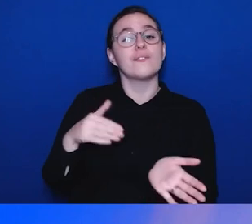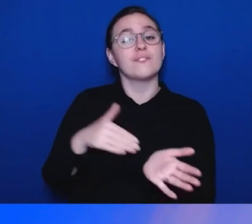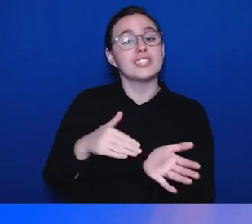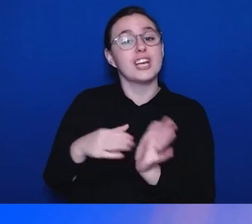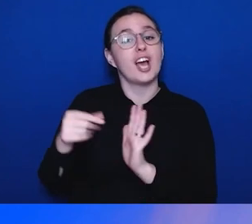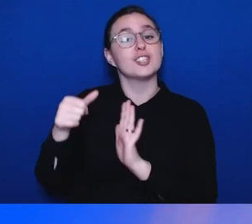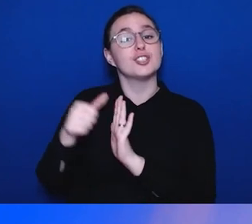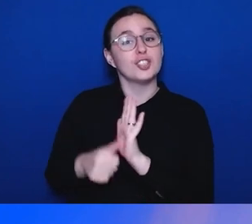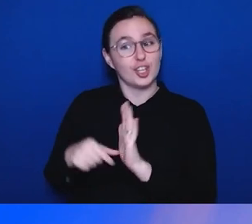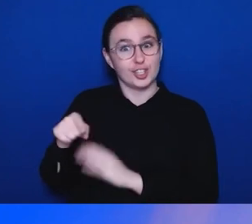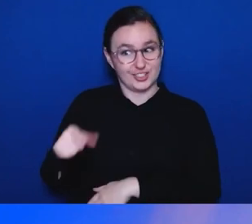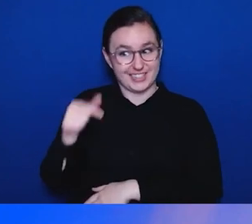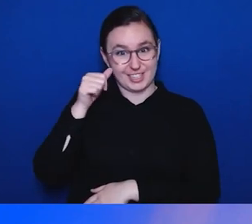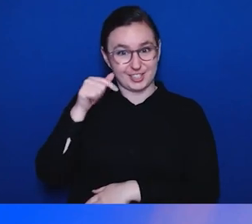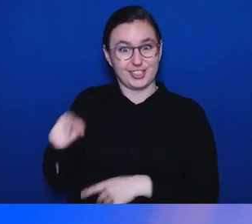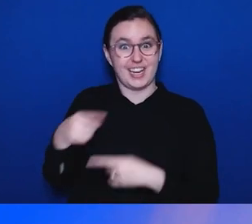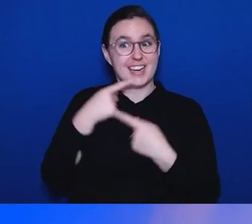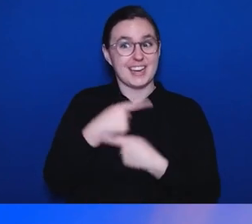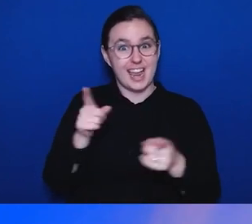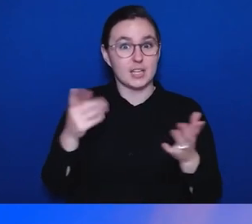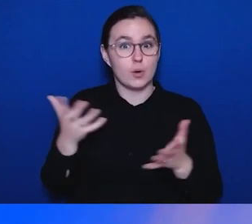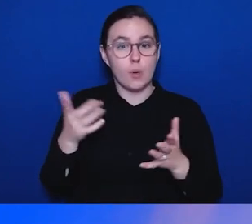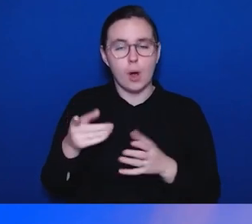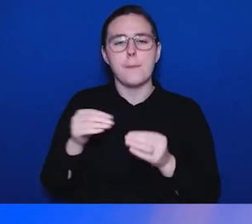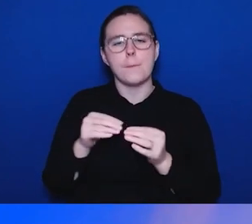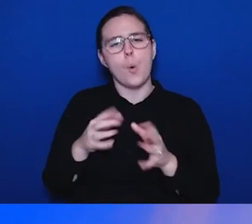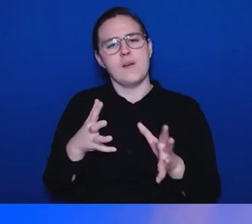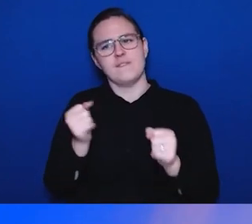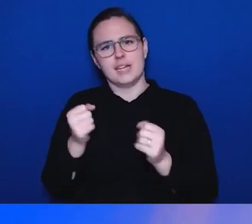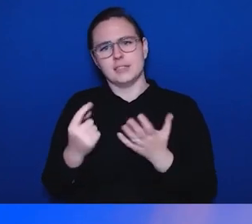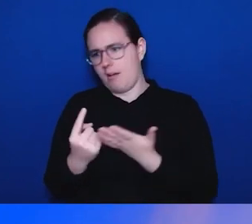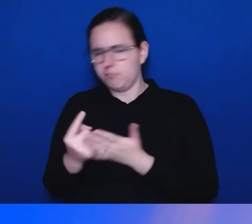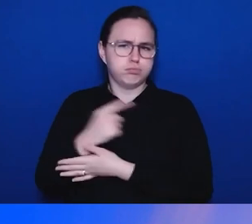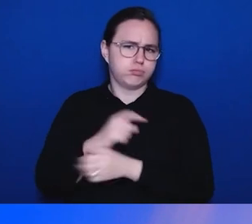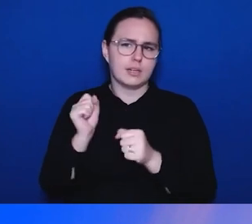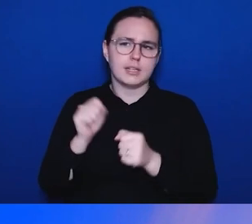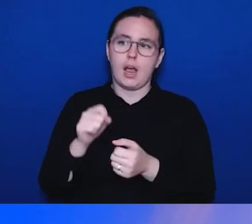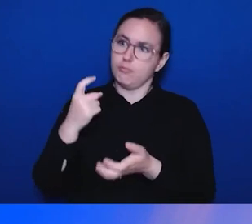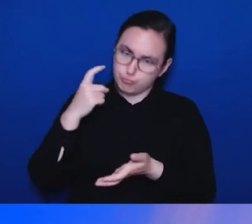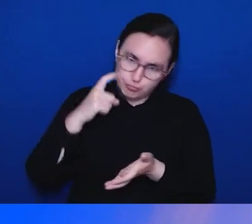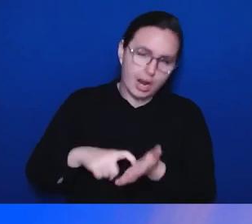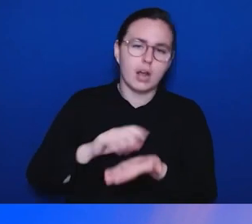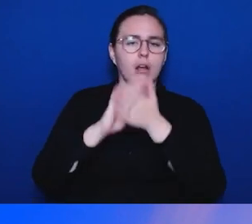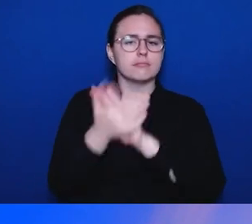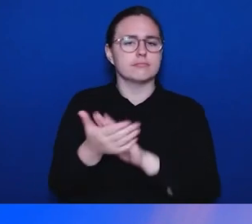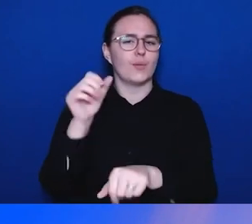and Surgeons to fast track those people to deliver care. We can't have them on the sidelines while families wait for